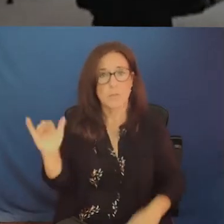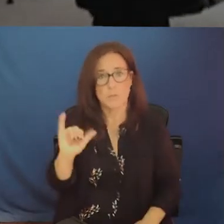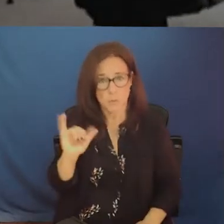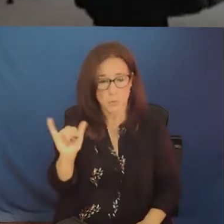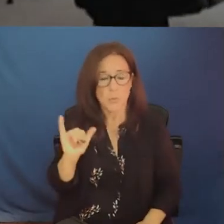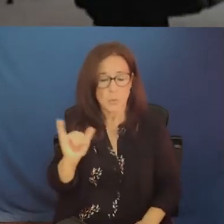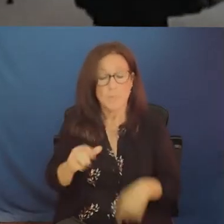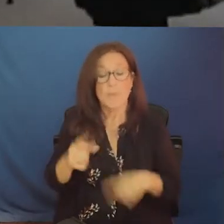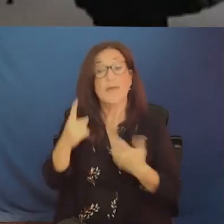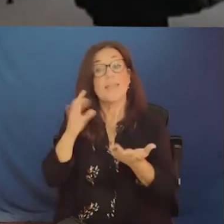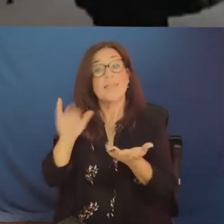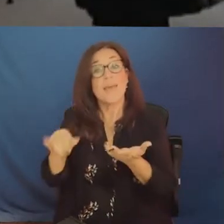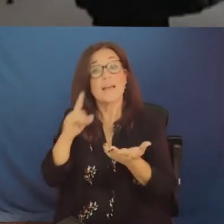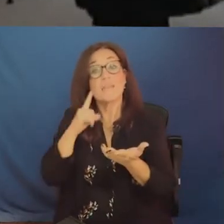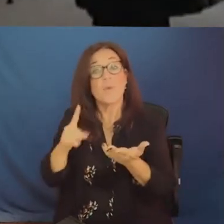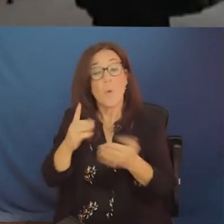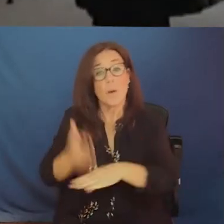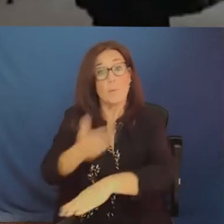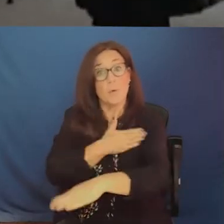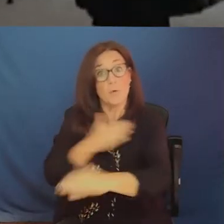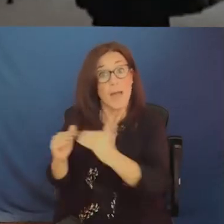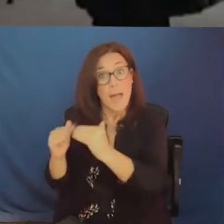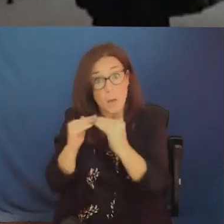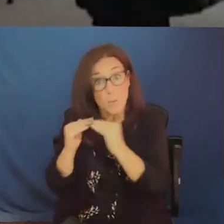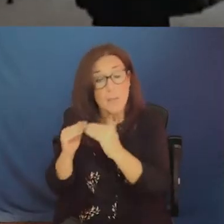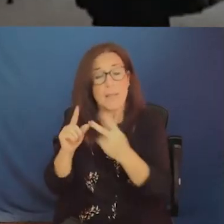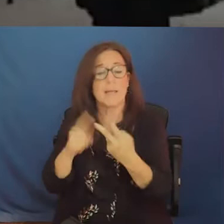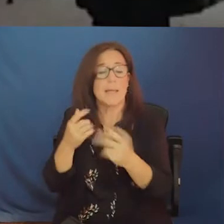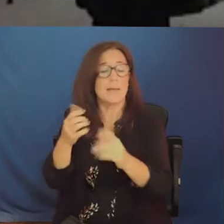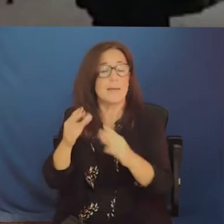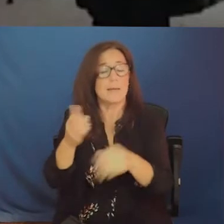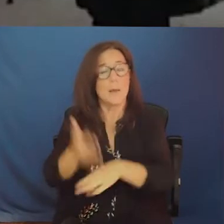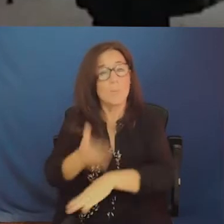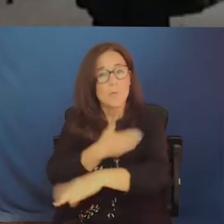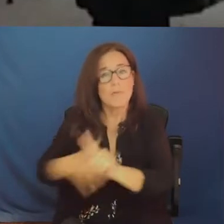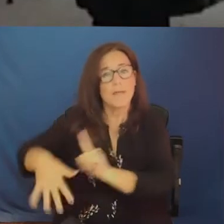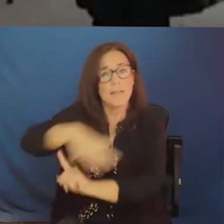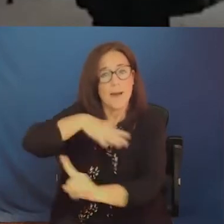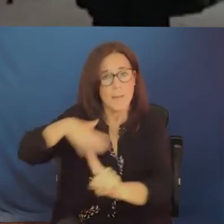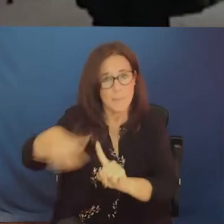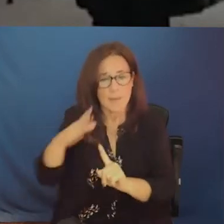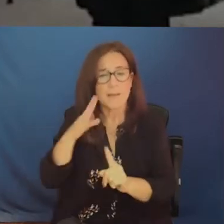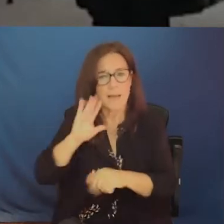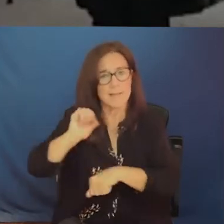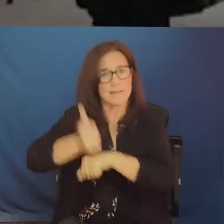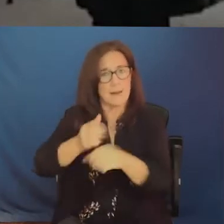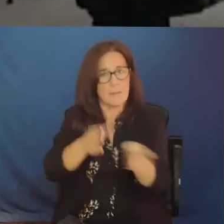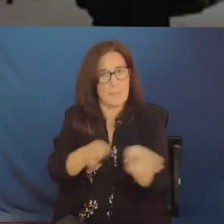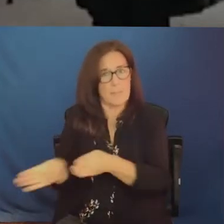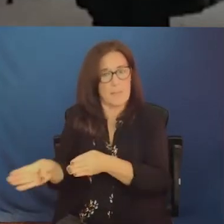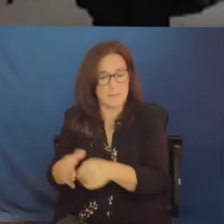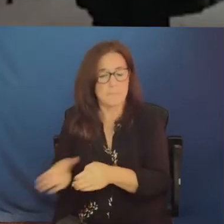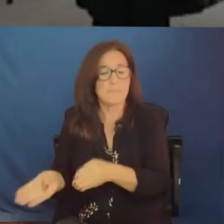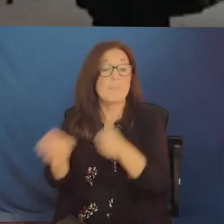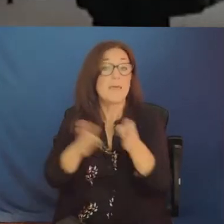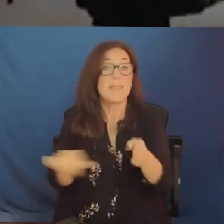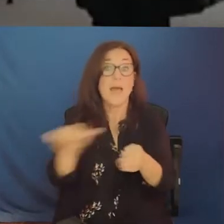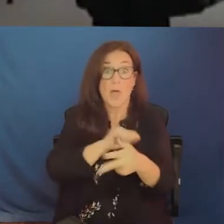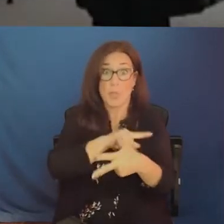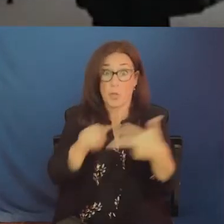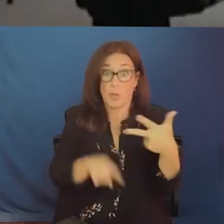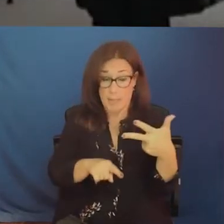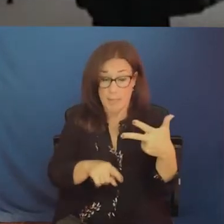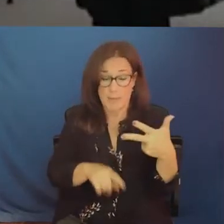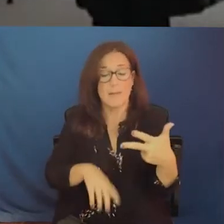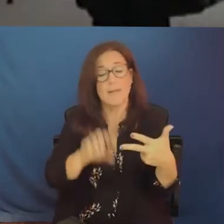improve climate culture, and accountability plans in place. The other three plans, the ESSER, the ELO, and the